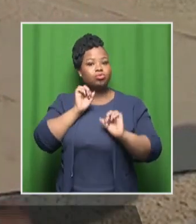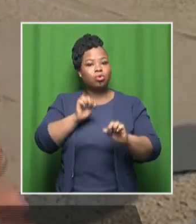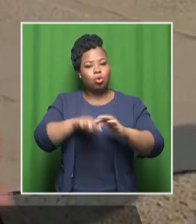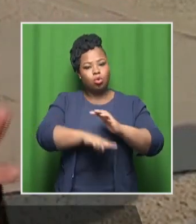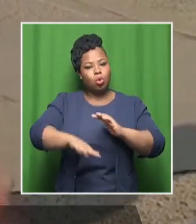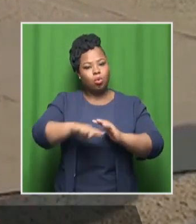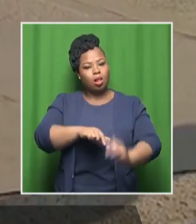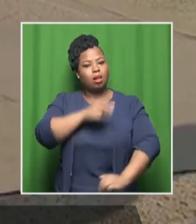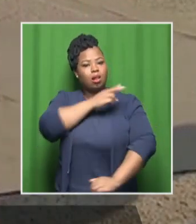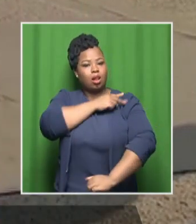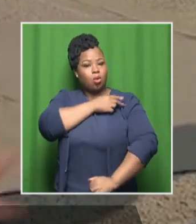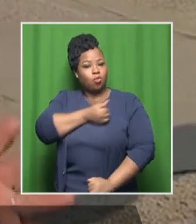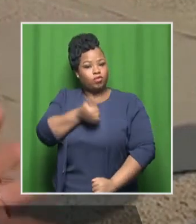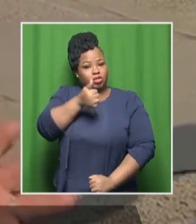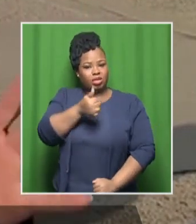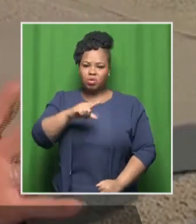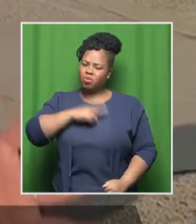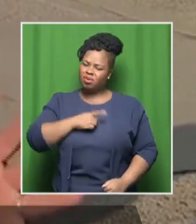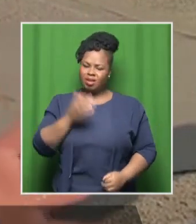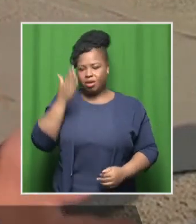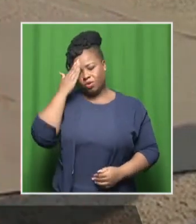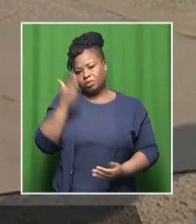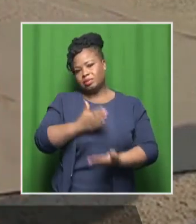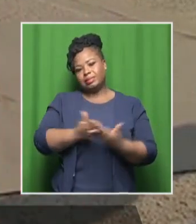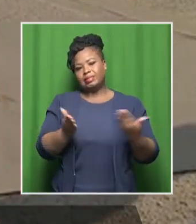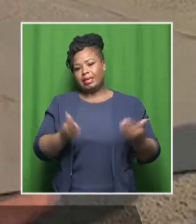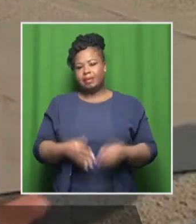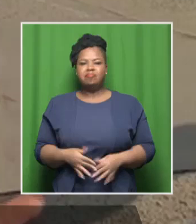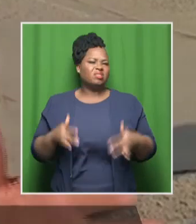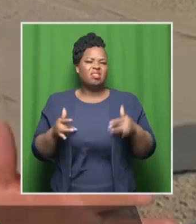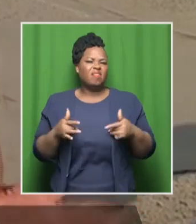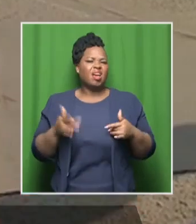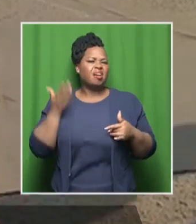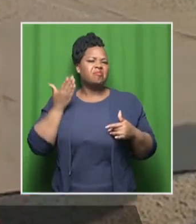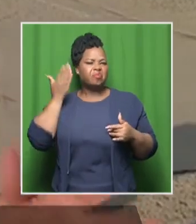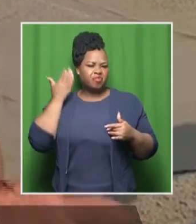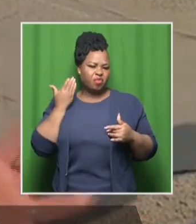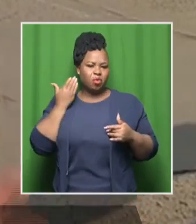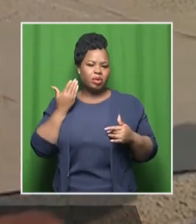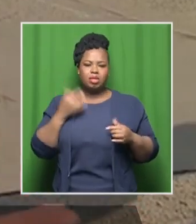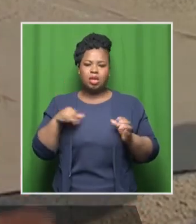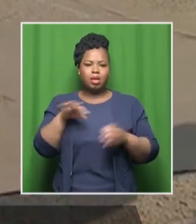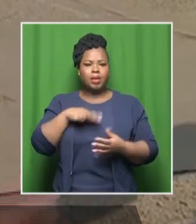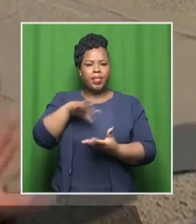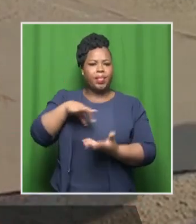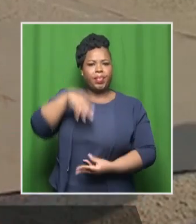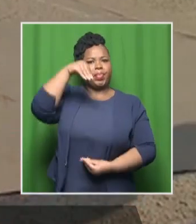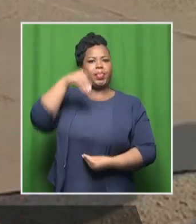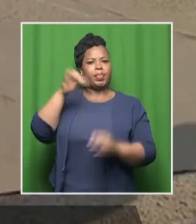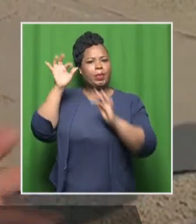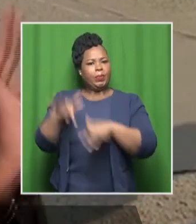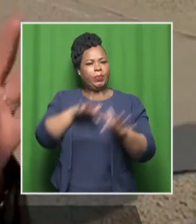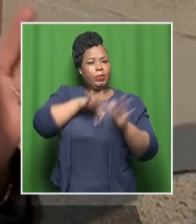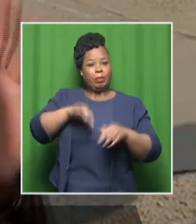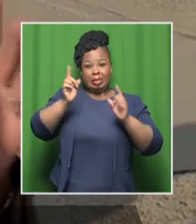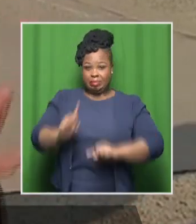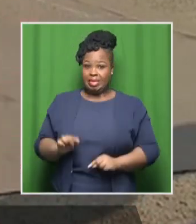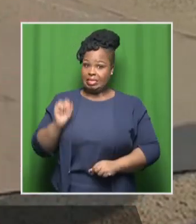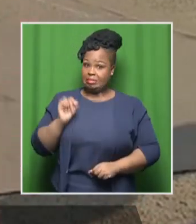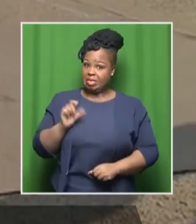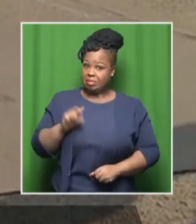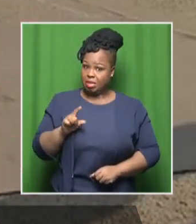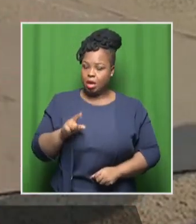officials, because I know a lot of folks out there have survived these hurricanes before. This one is going